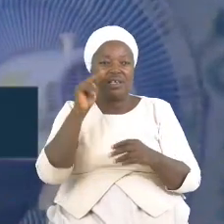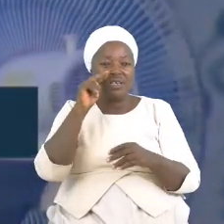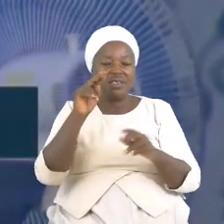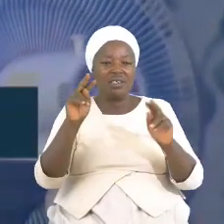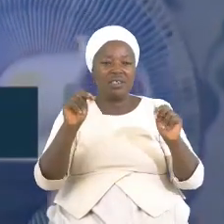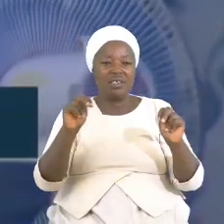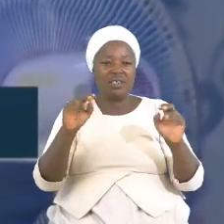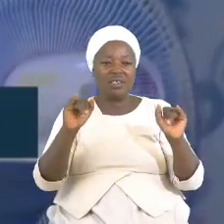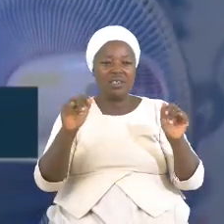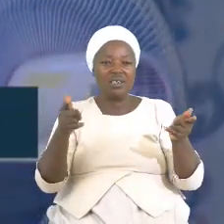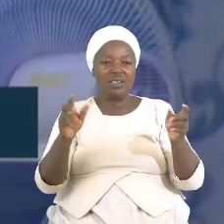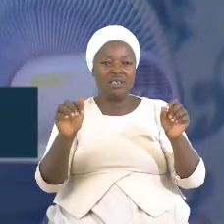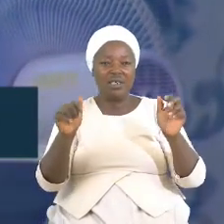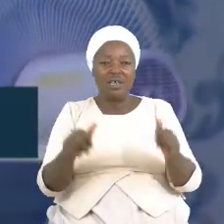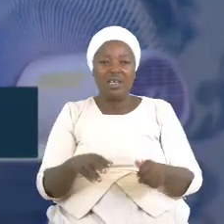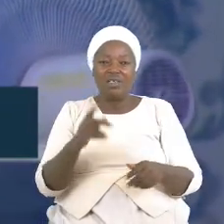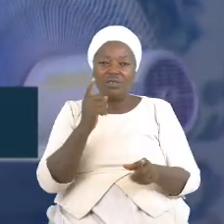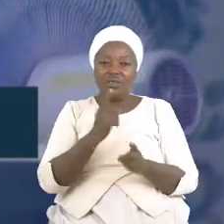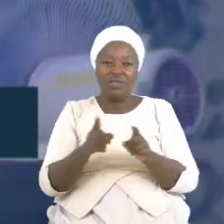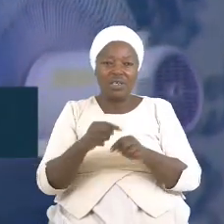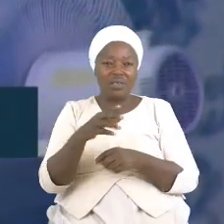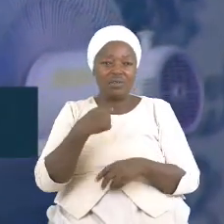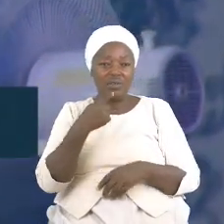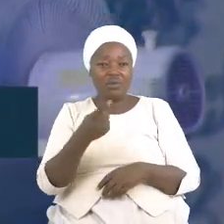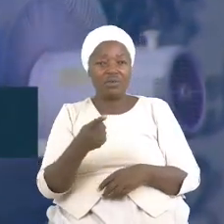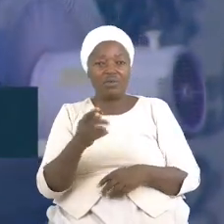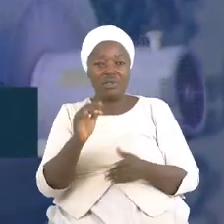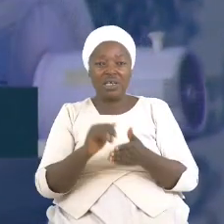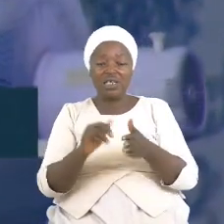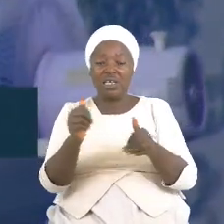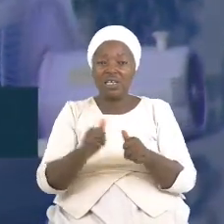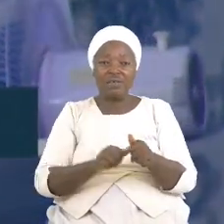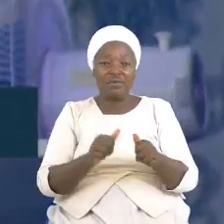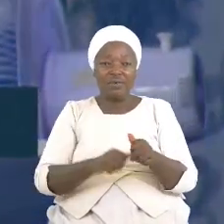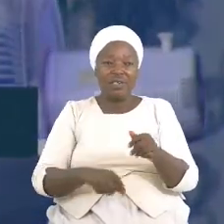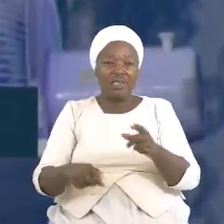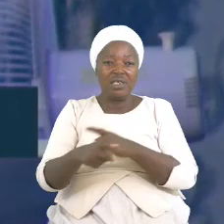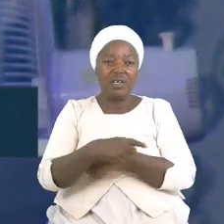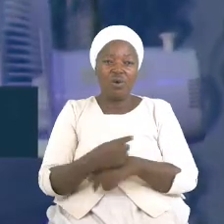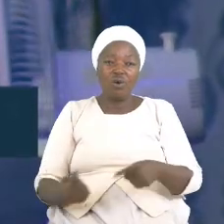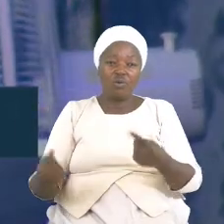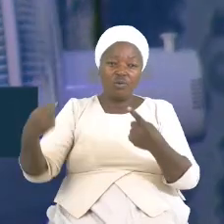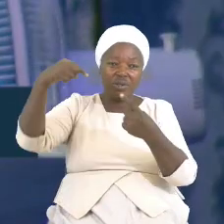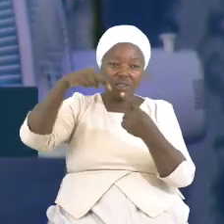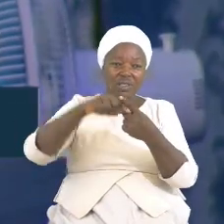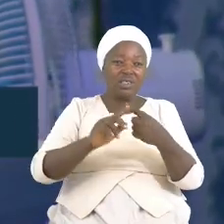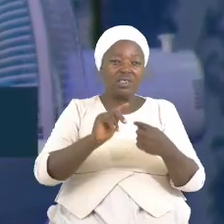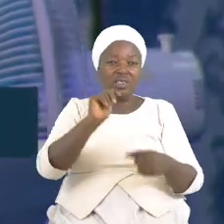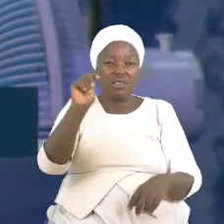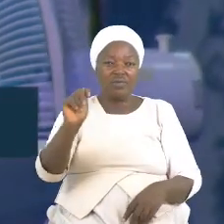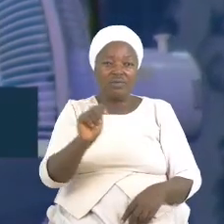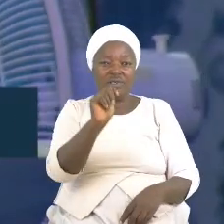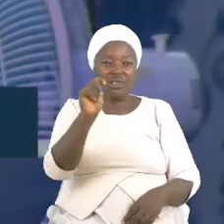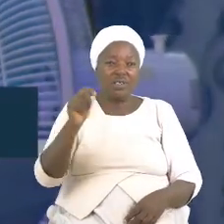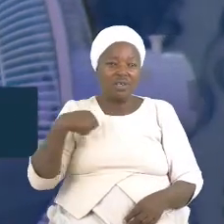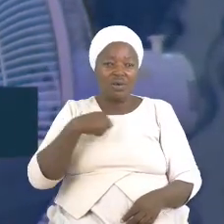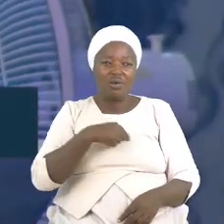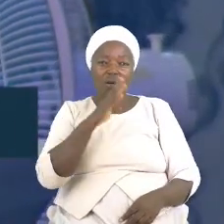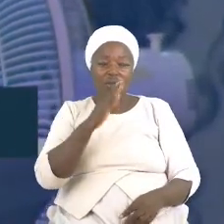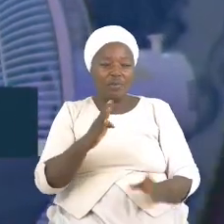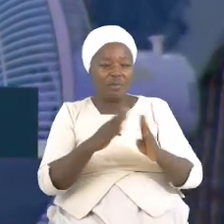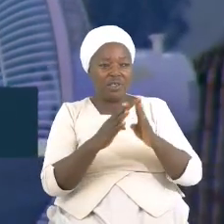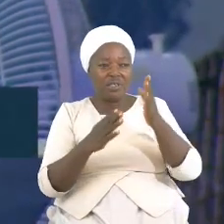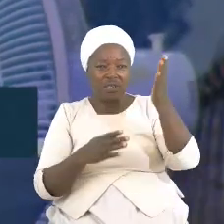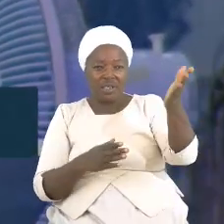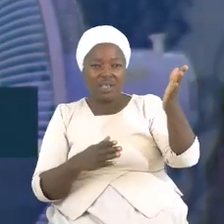we told you, every day until Tuesday, we'll be meeting in Edwin Hall, just across the road on my right-hand side